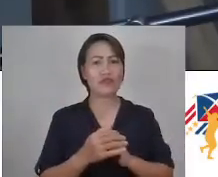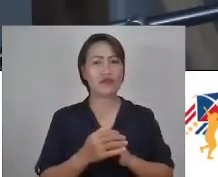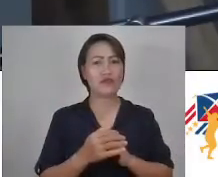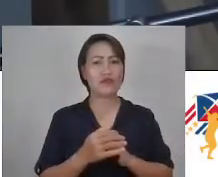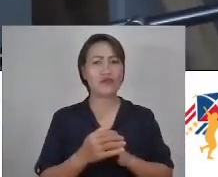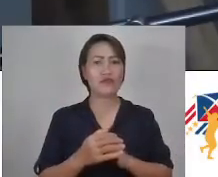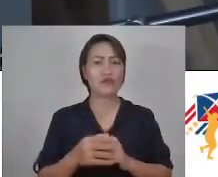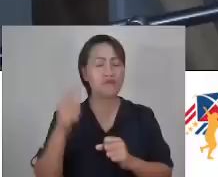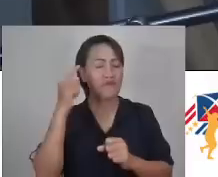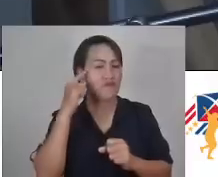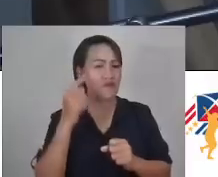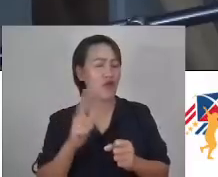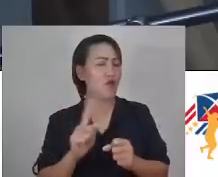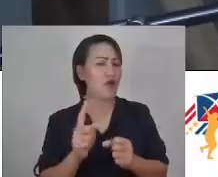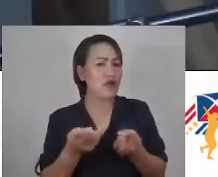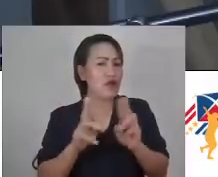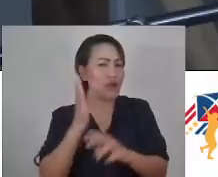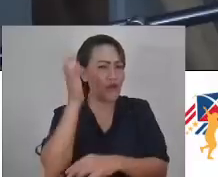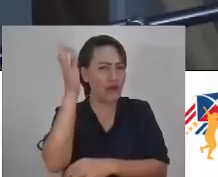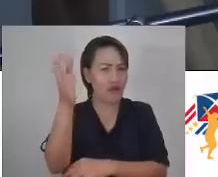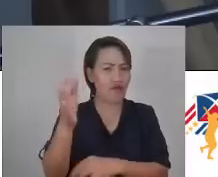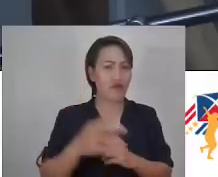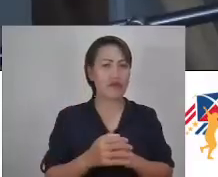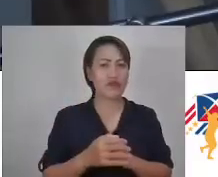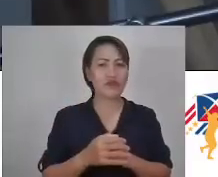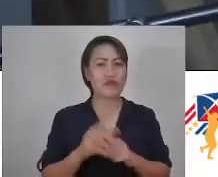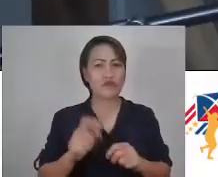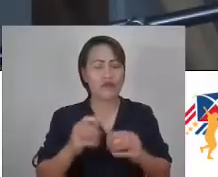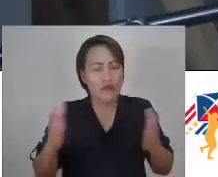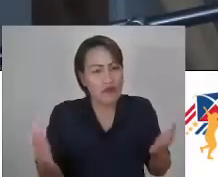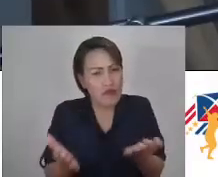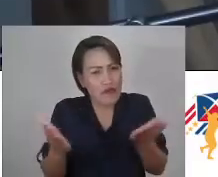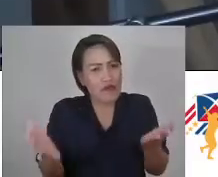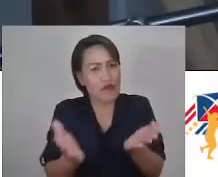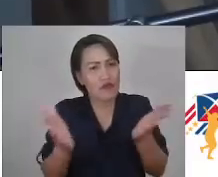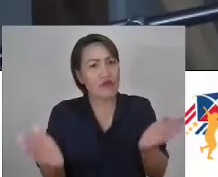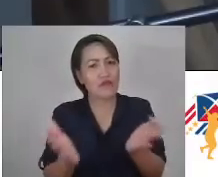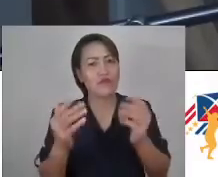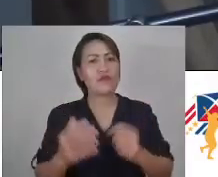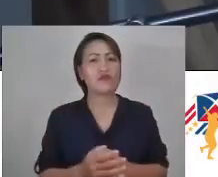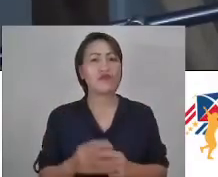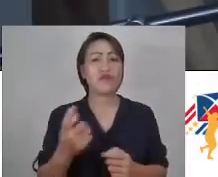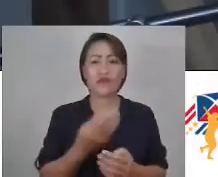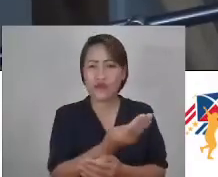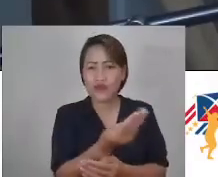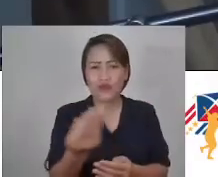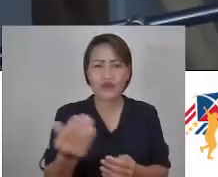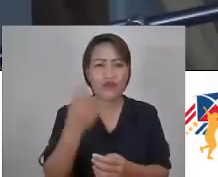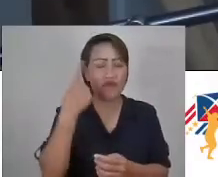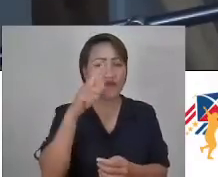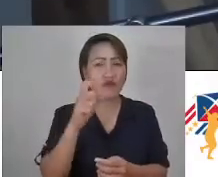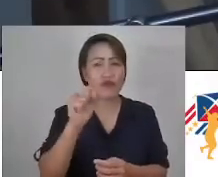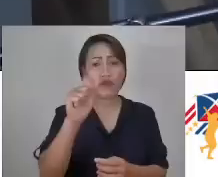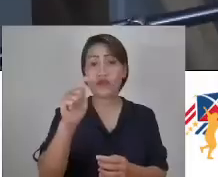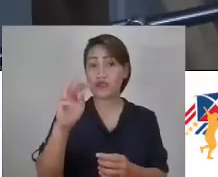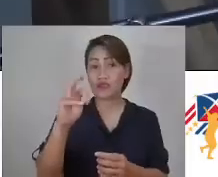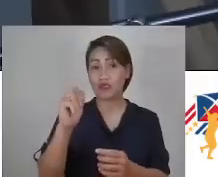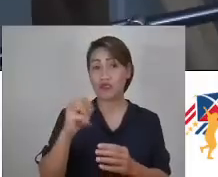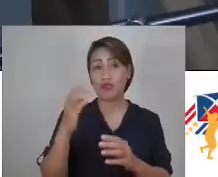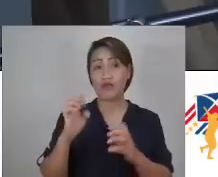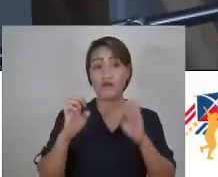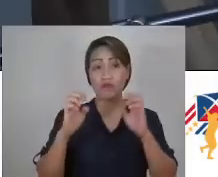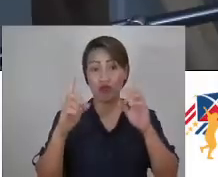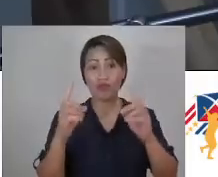pressing problems, are driving forces, to name a few, for STEM education.